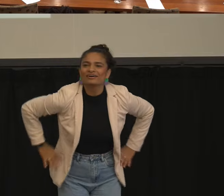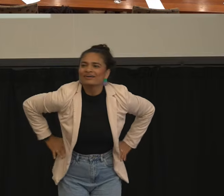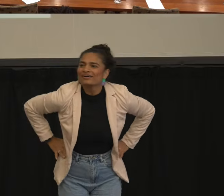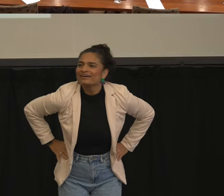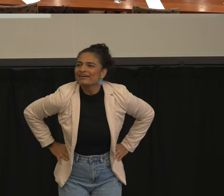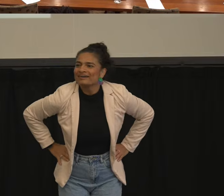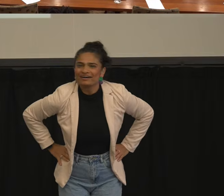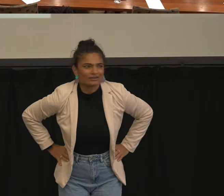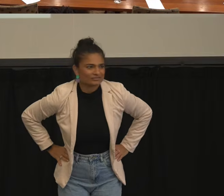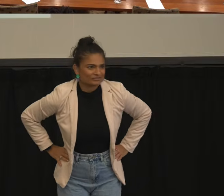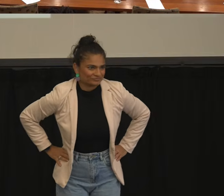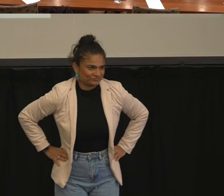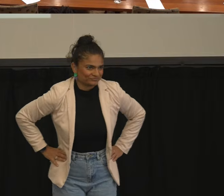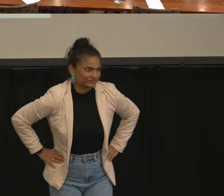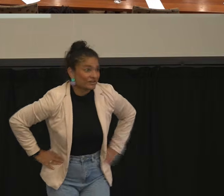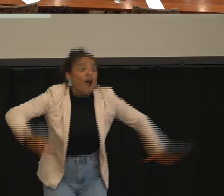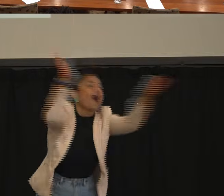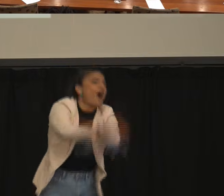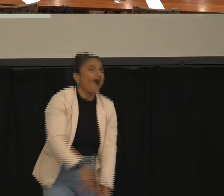player?